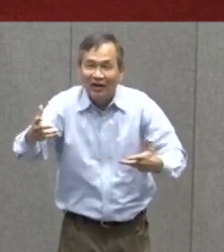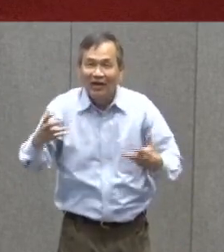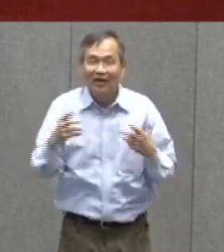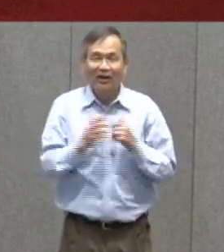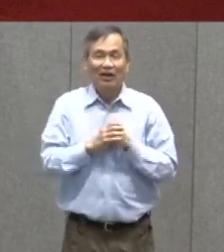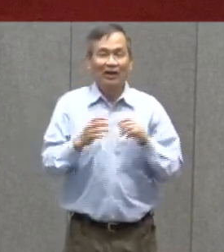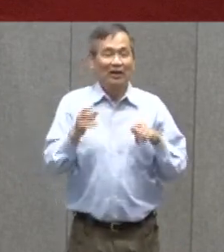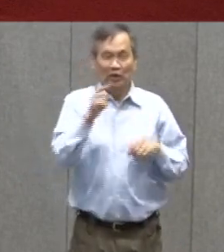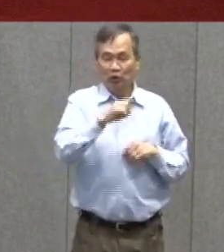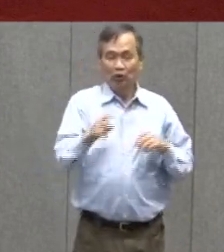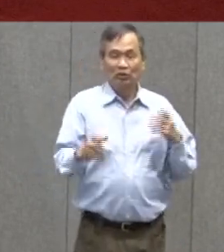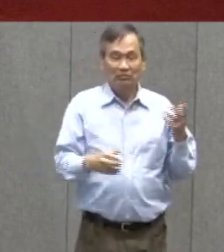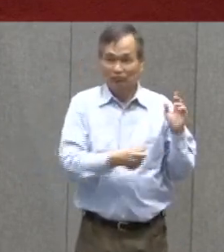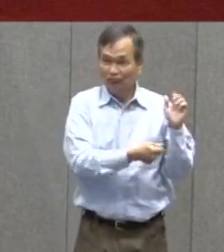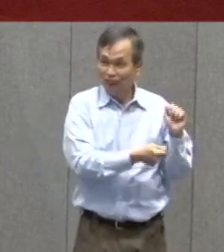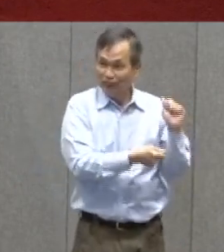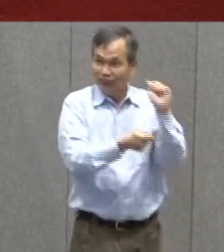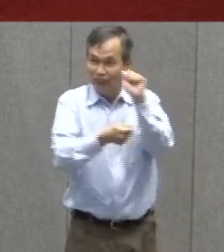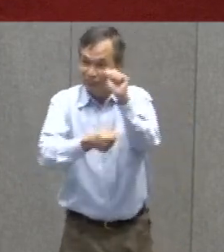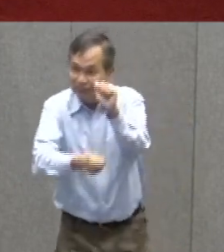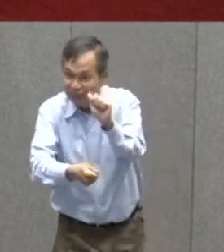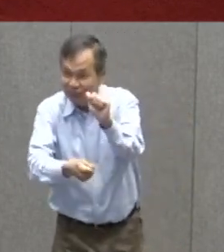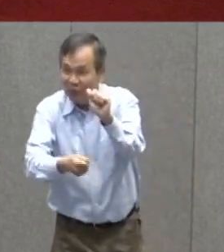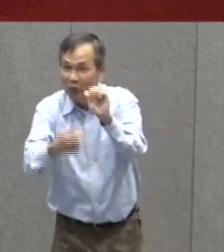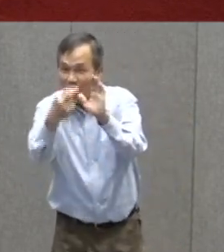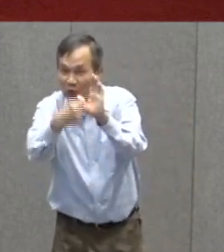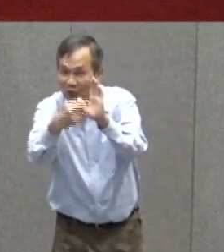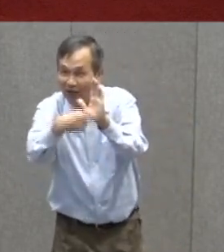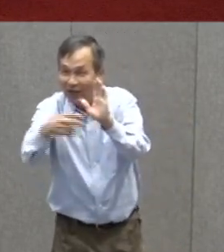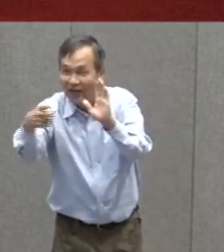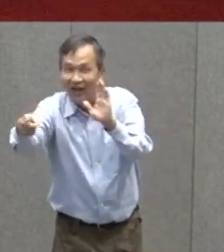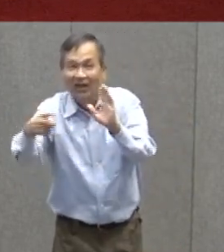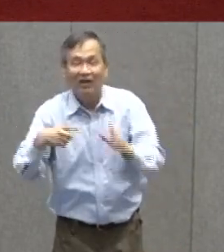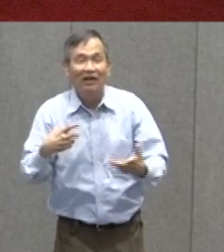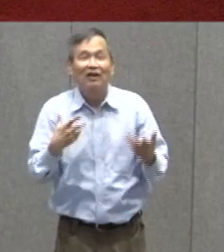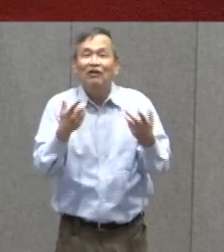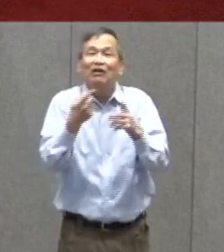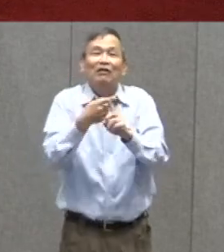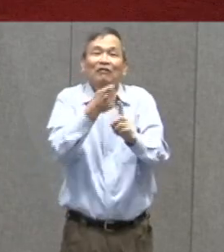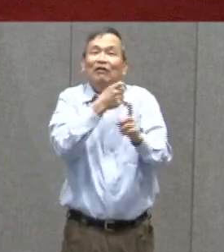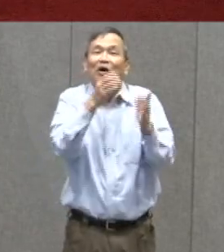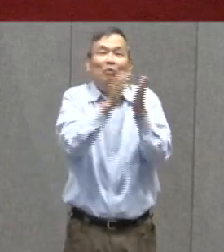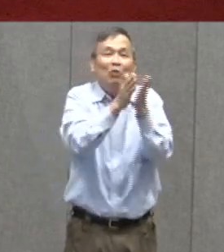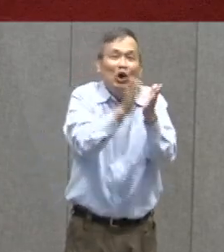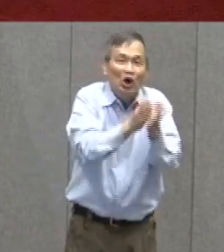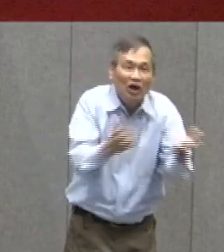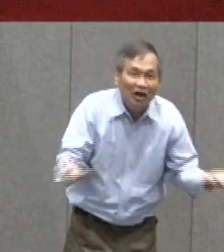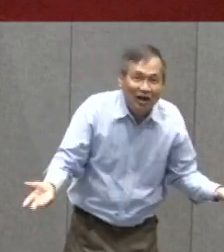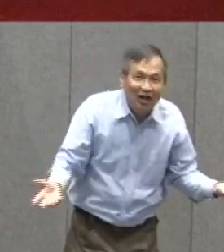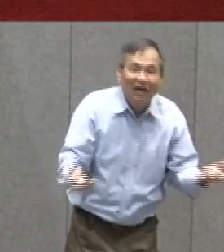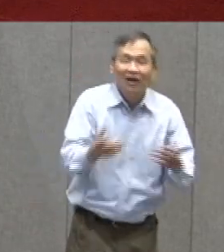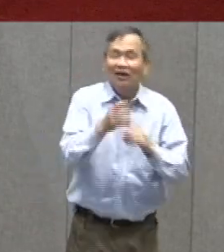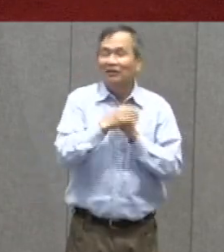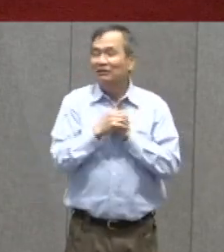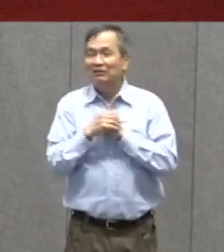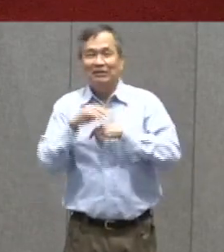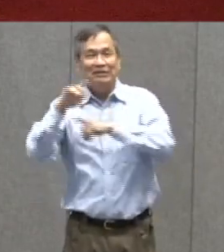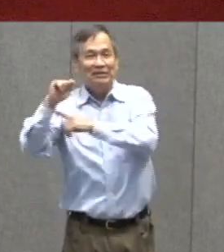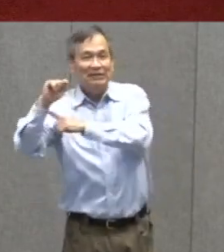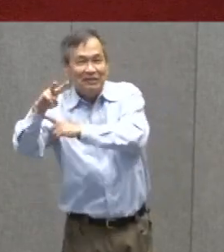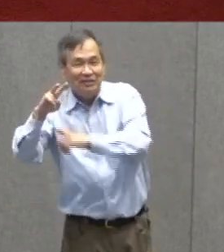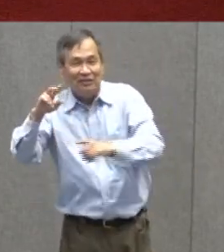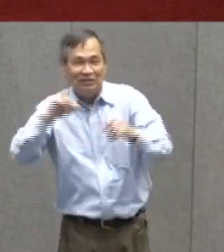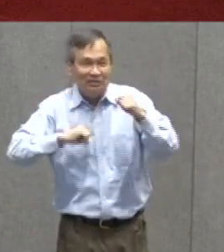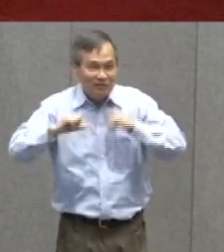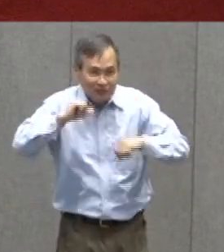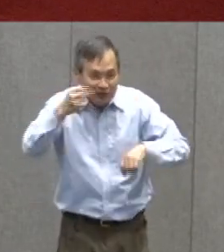it to them. And then also you can, from a book, from a newspaper article, from a TV show, whatever